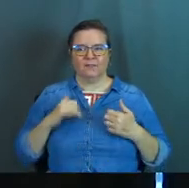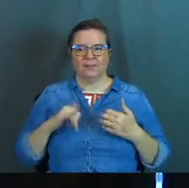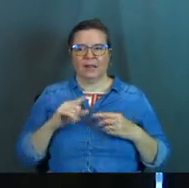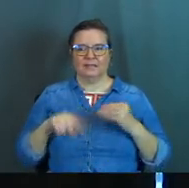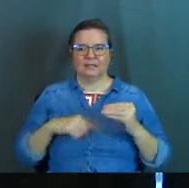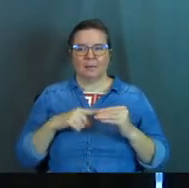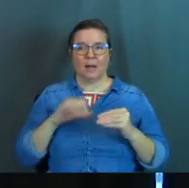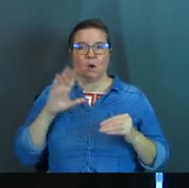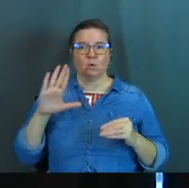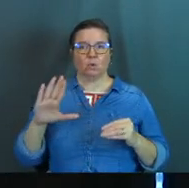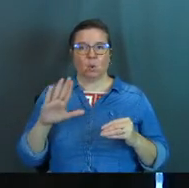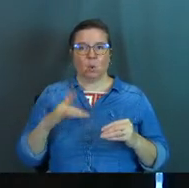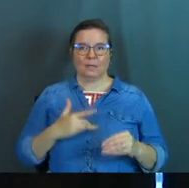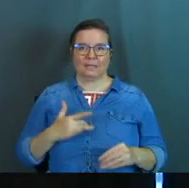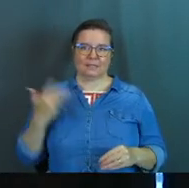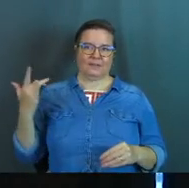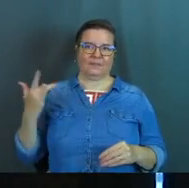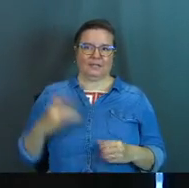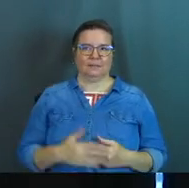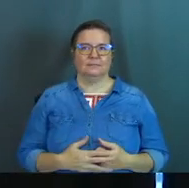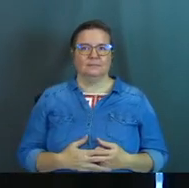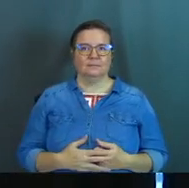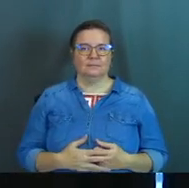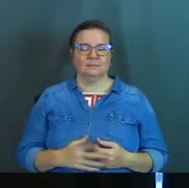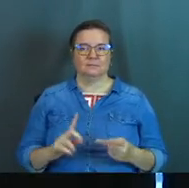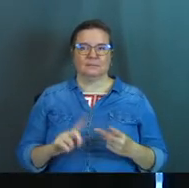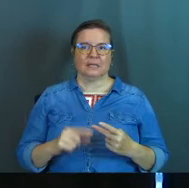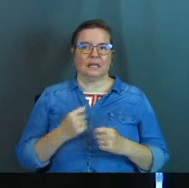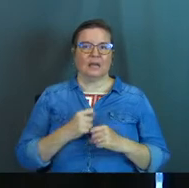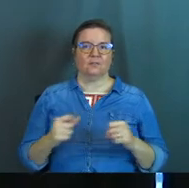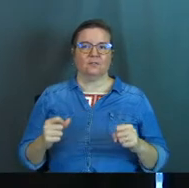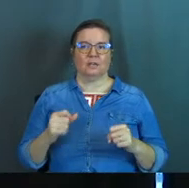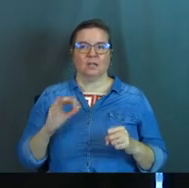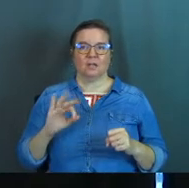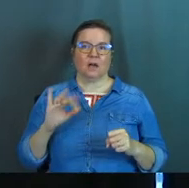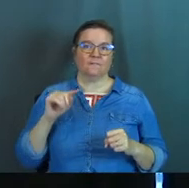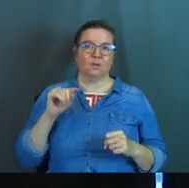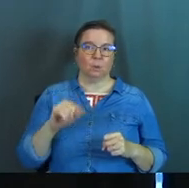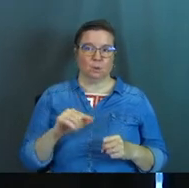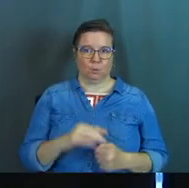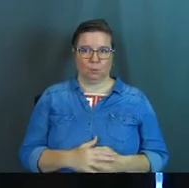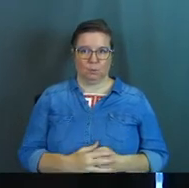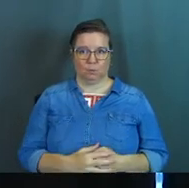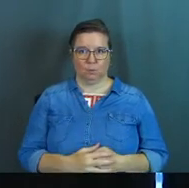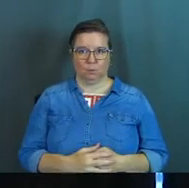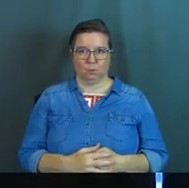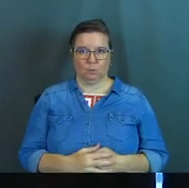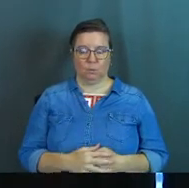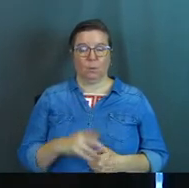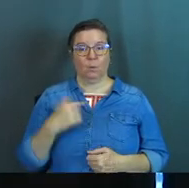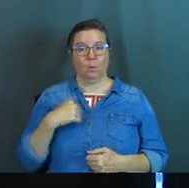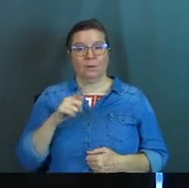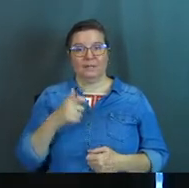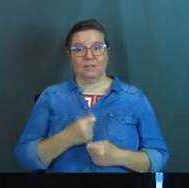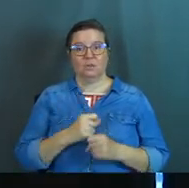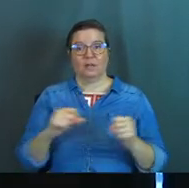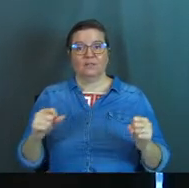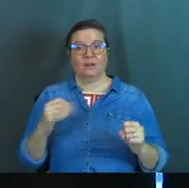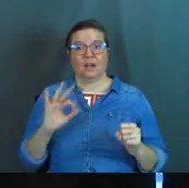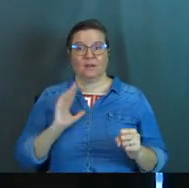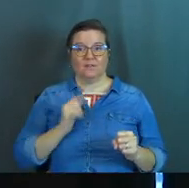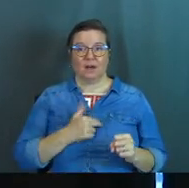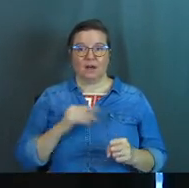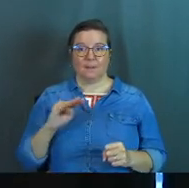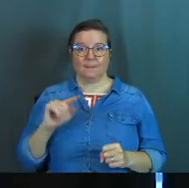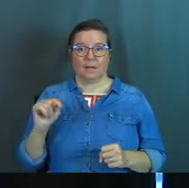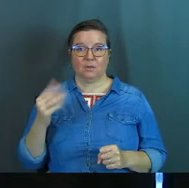that's about your sensitivity. Get free of you. We need to get free of